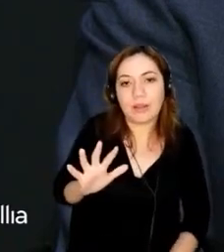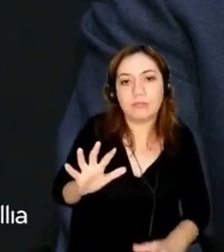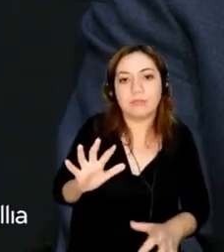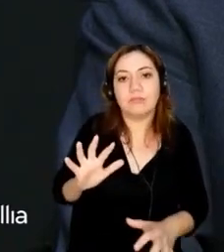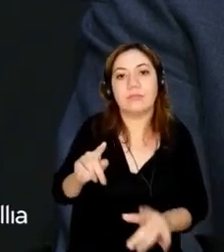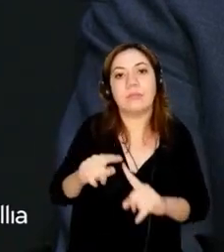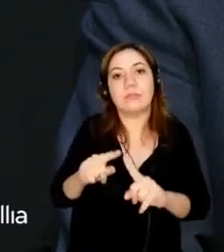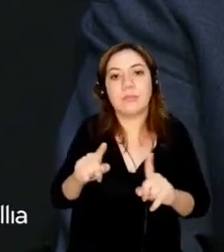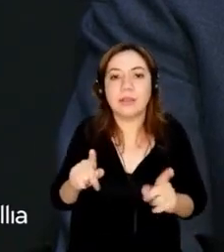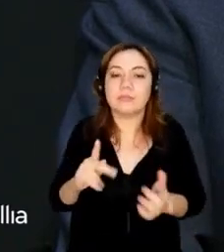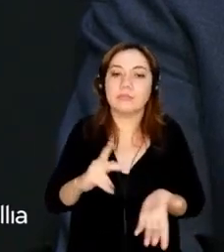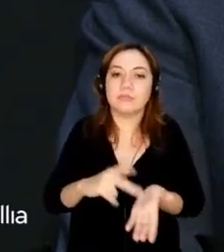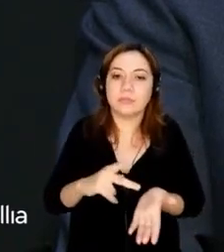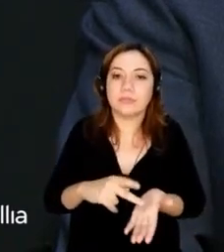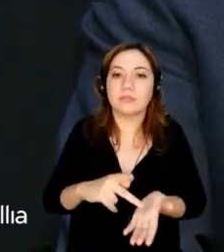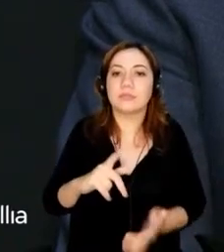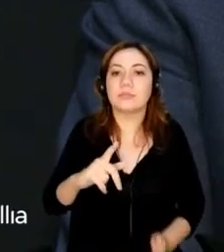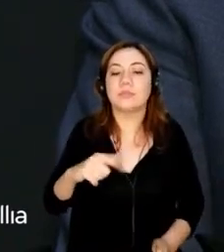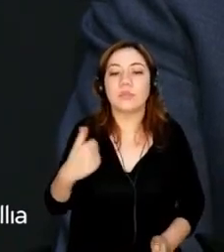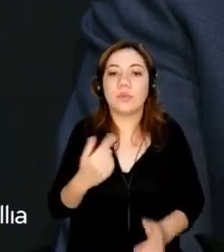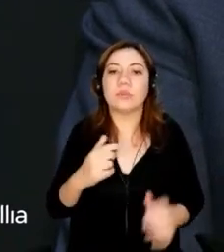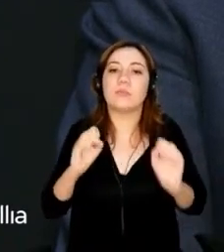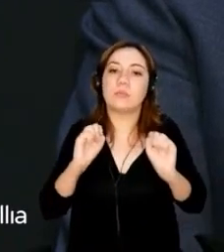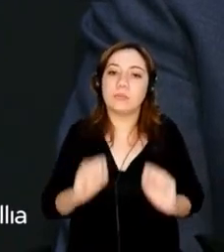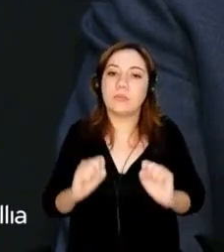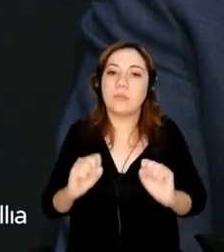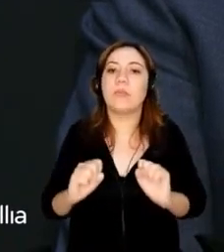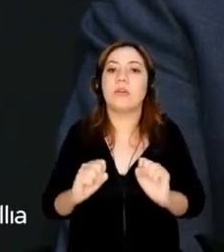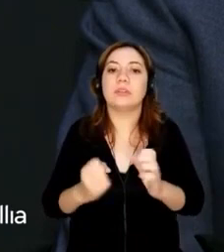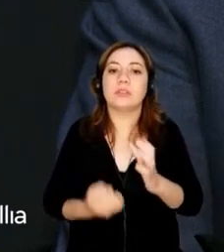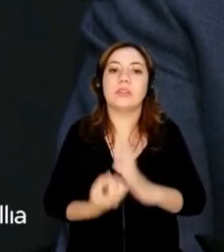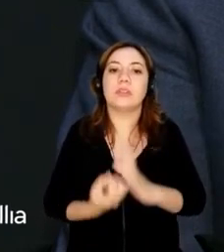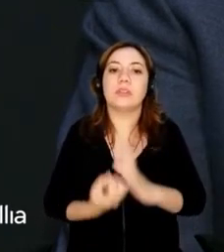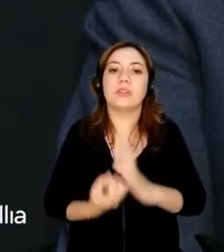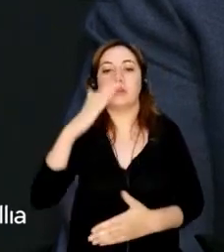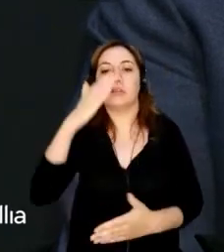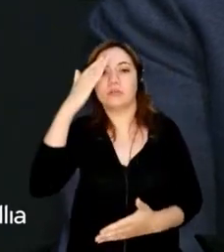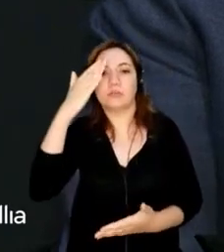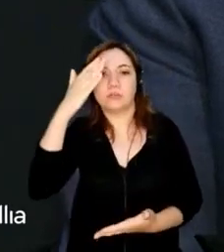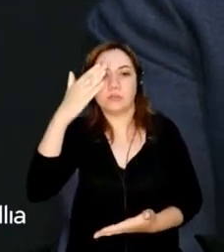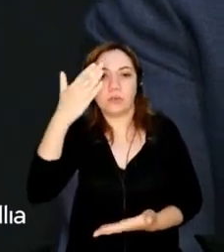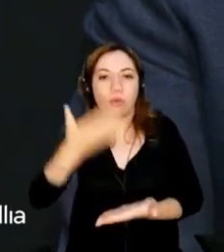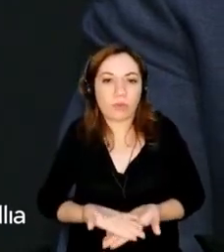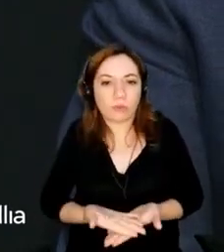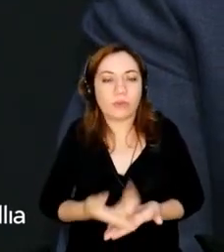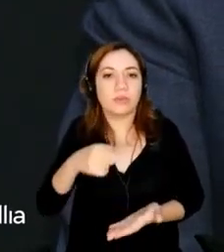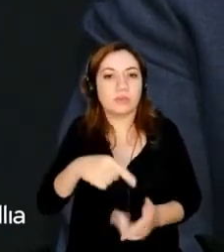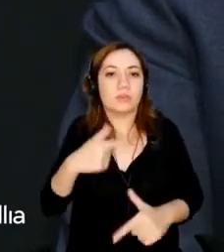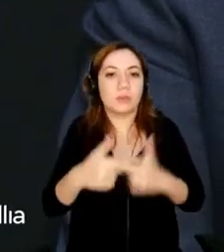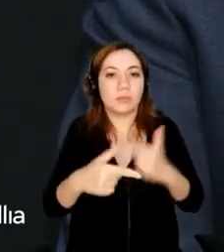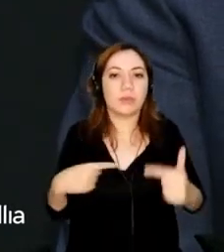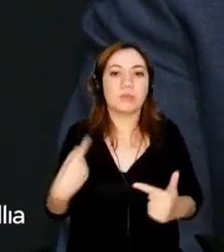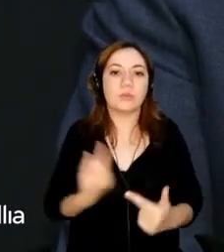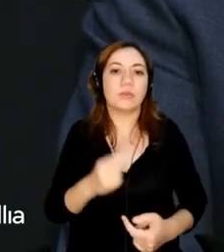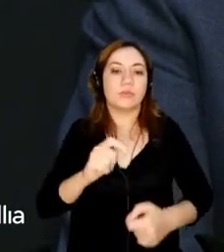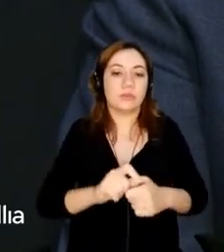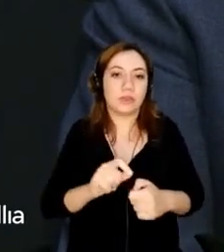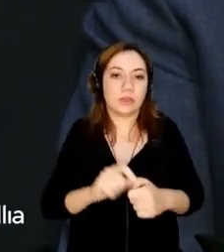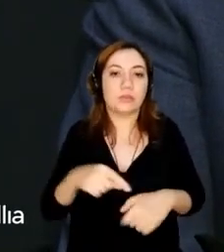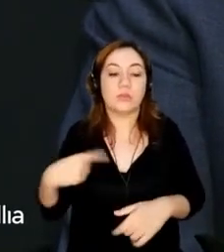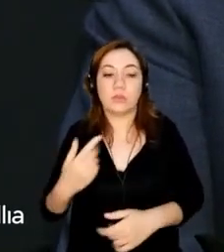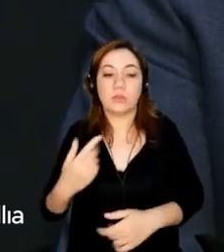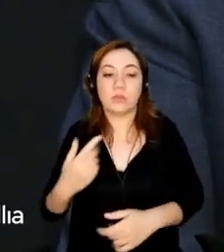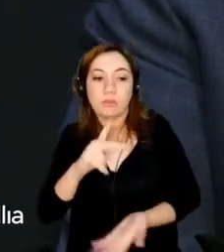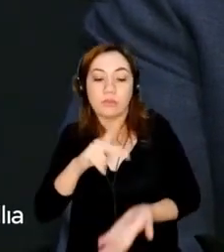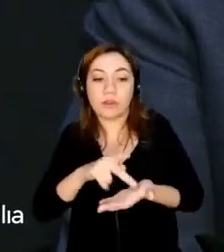allows us to create more confidence in the work that we're doing when a leader will actually sign up for, you know, literally